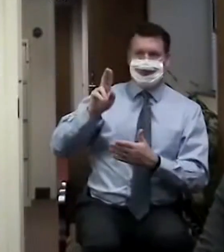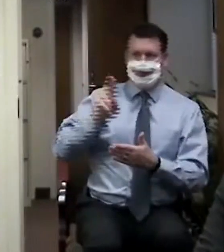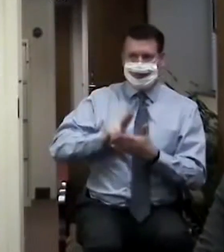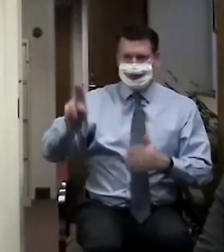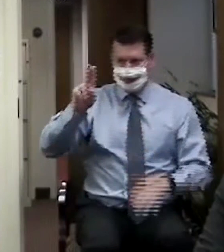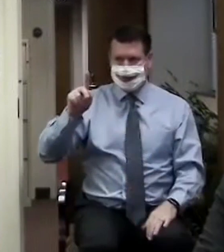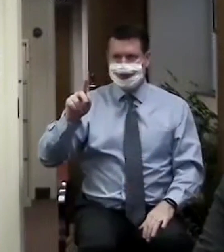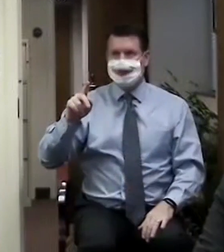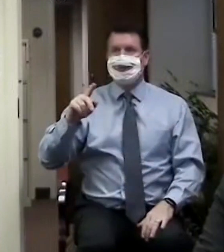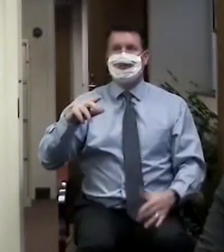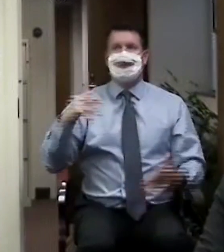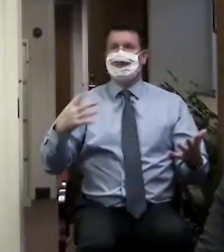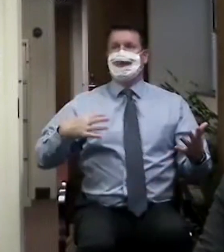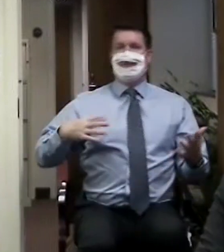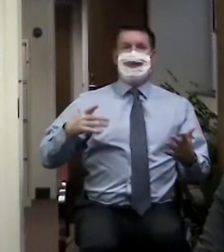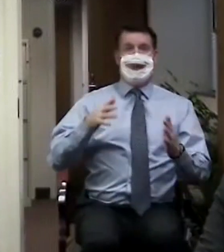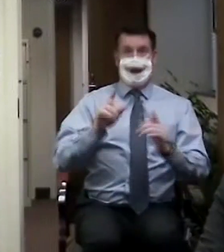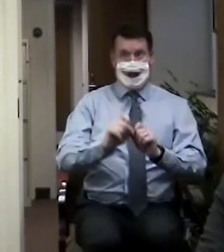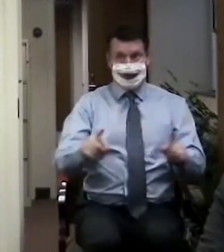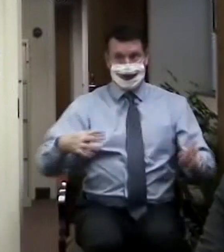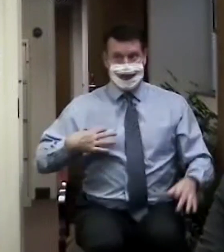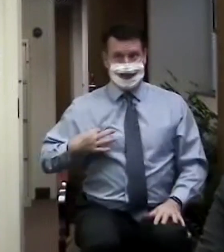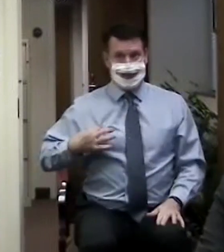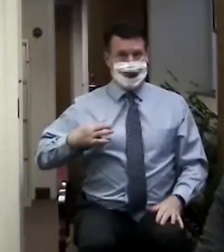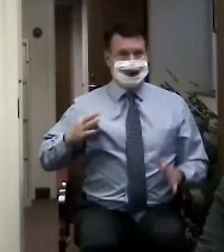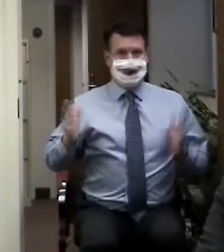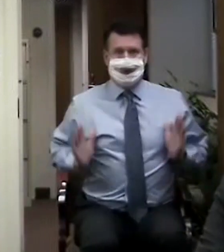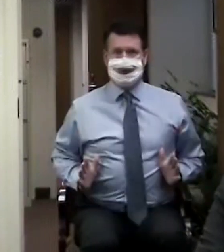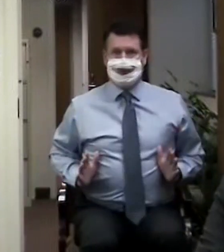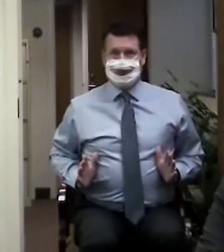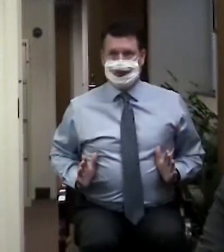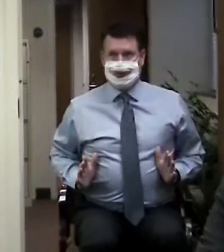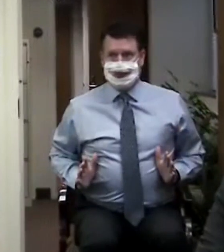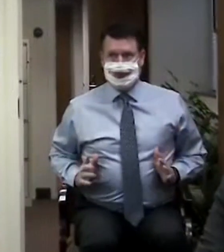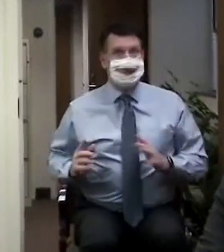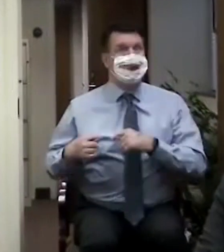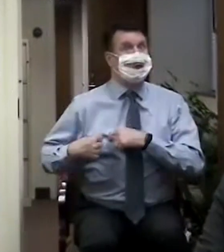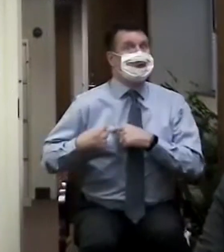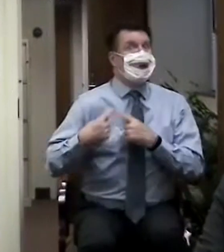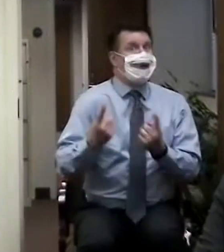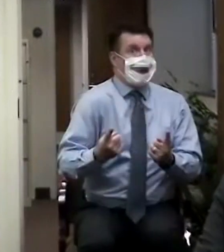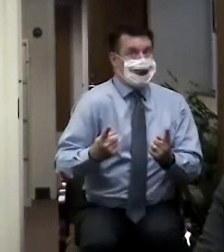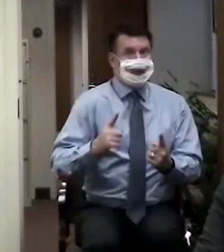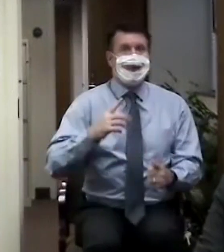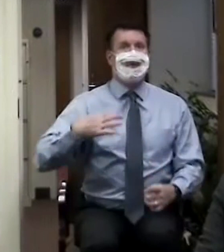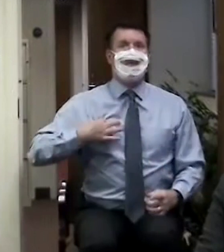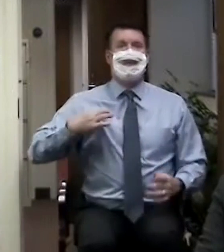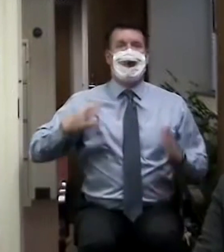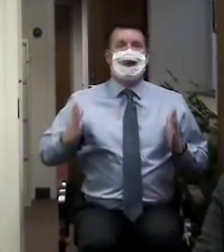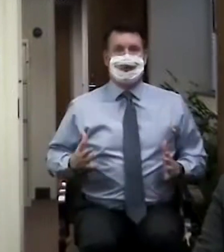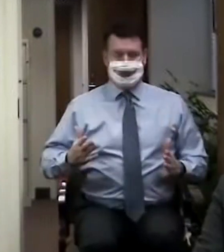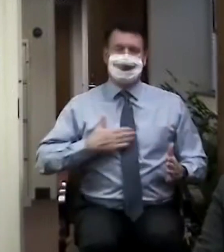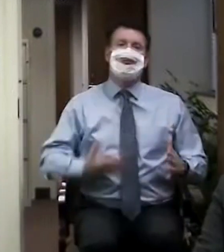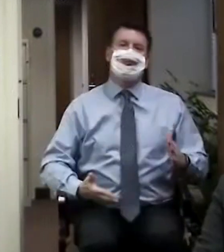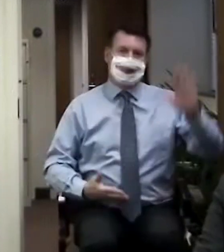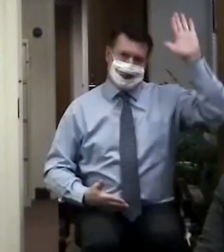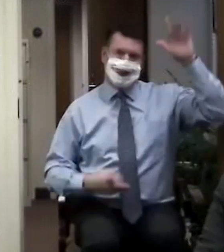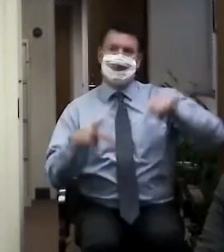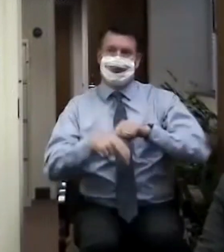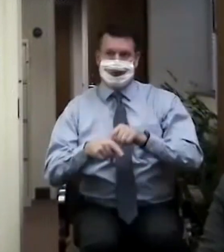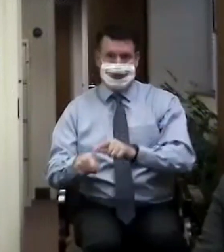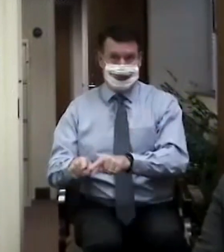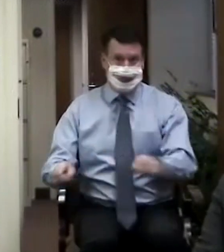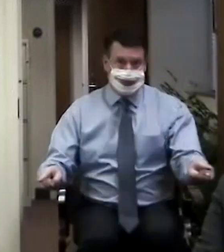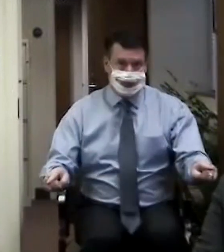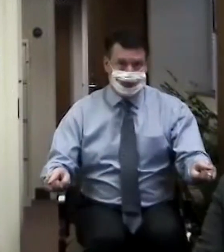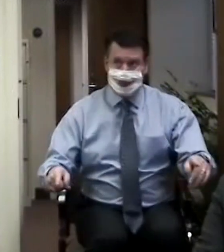level. So I'm not sure exactly how many would be in the category you're describing, but we've reached out to our faculty to ask if they would